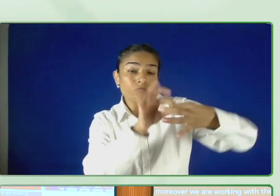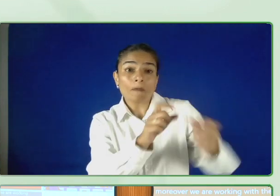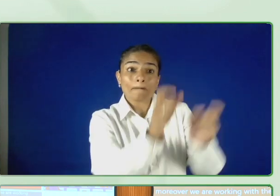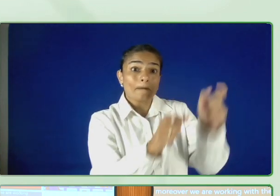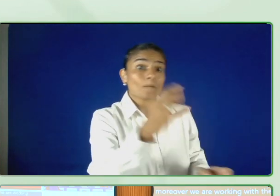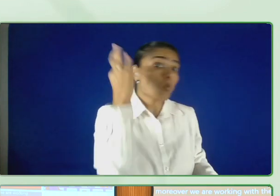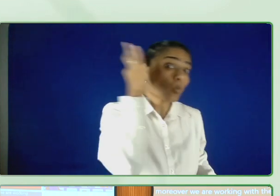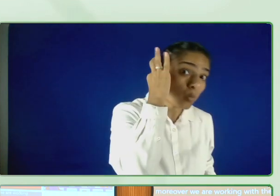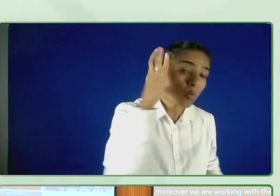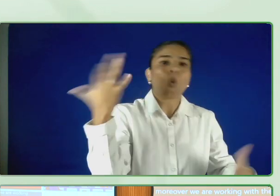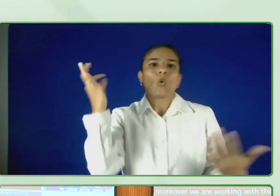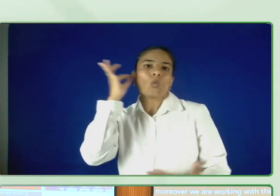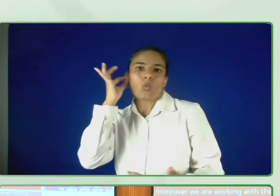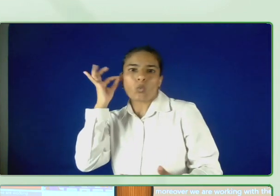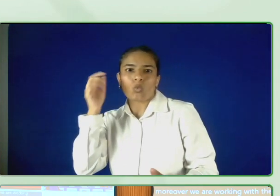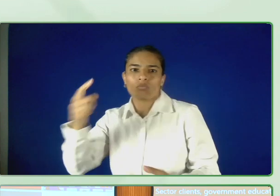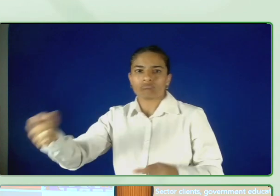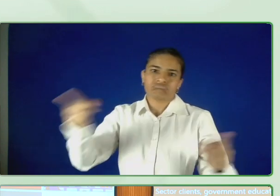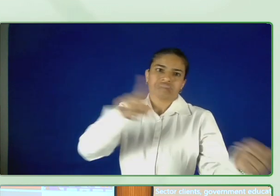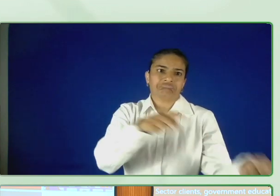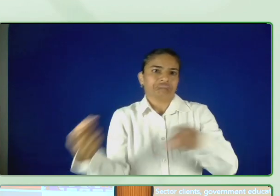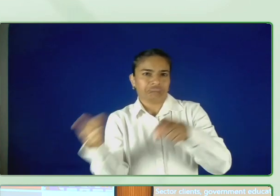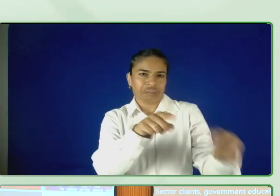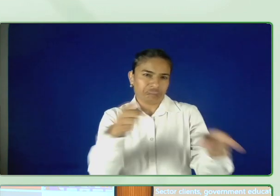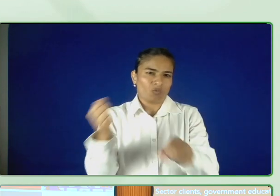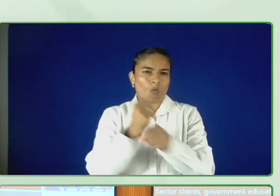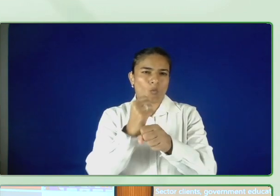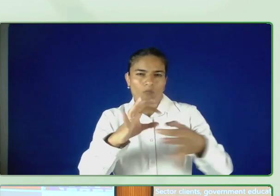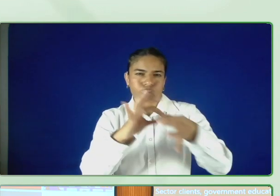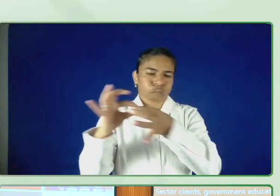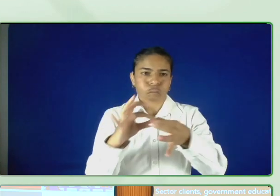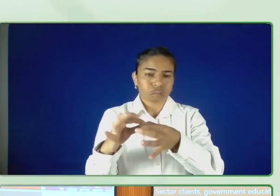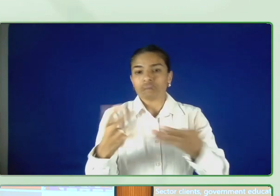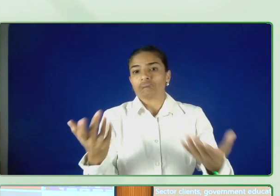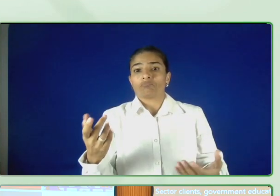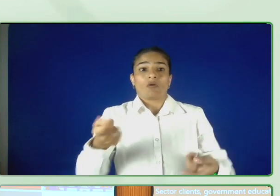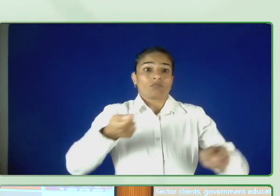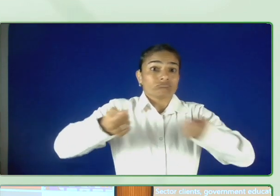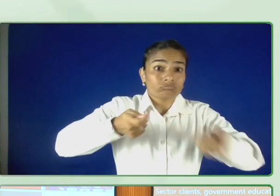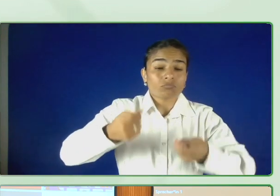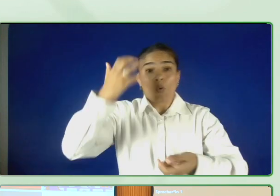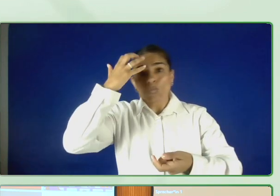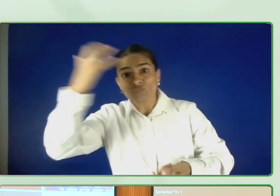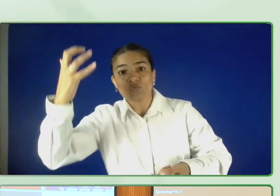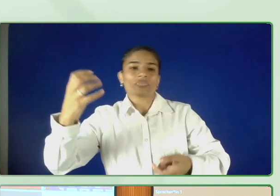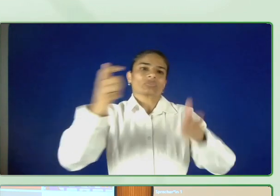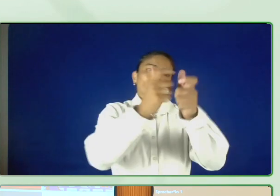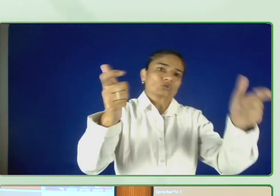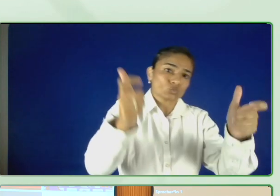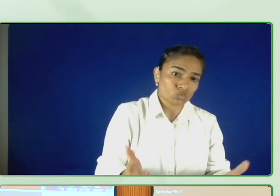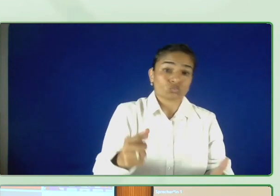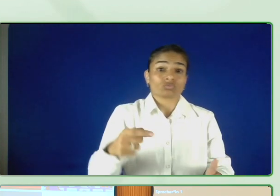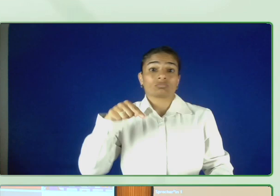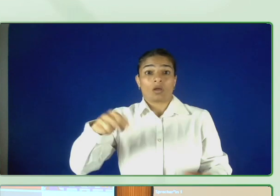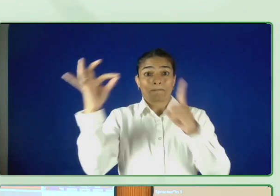educational institutes. We are operating in 5 markets, which includes Pakistan, Sri Lanka, Singapore, Denmark, and